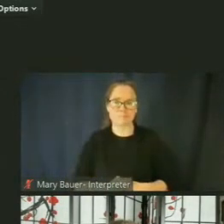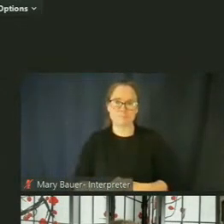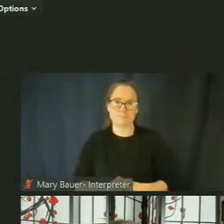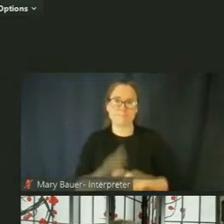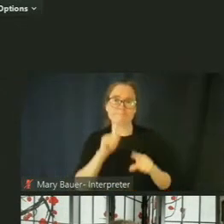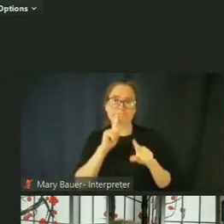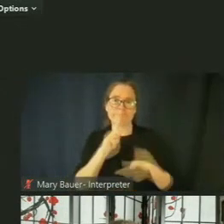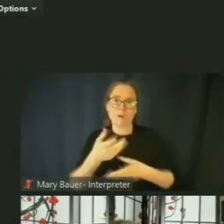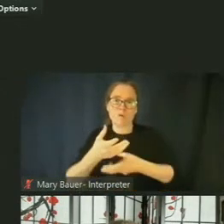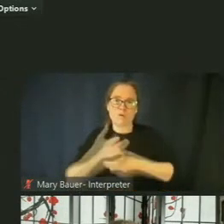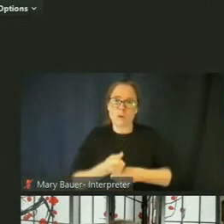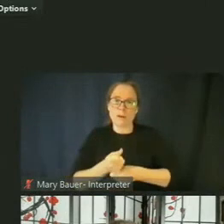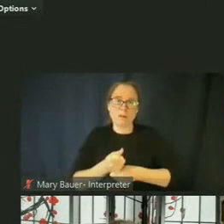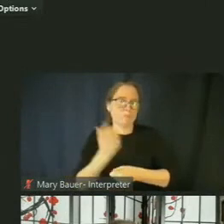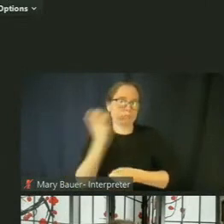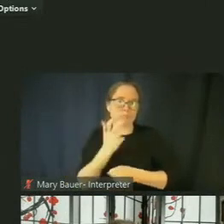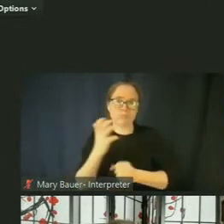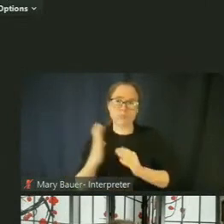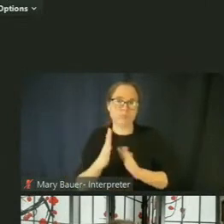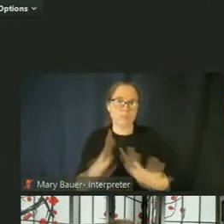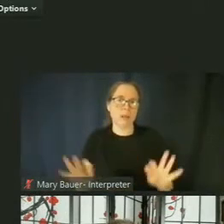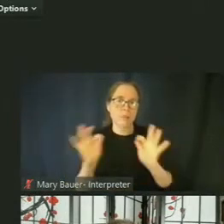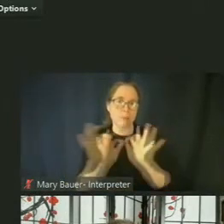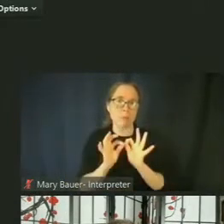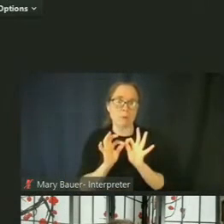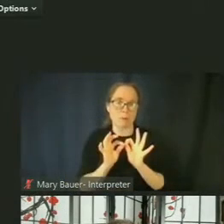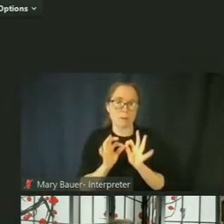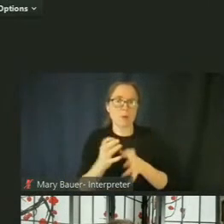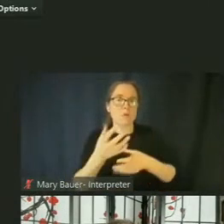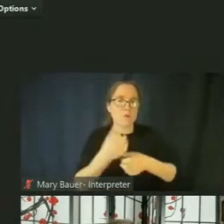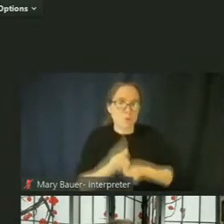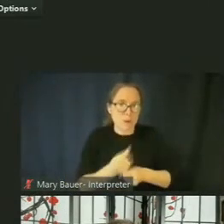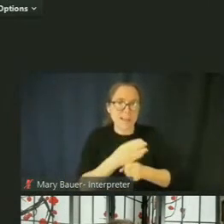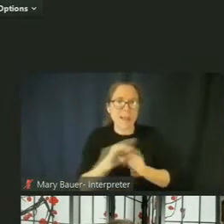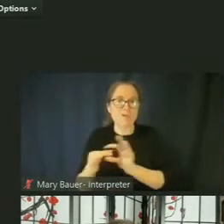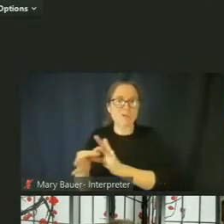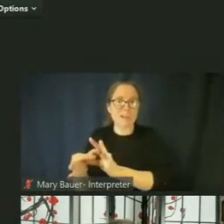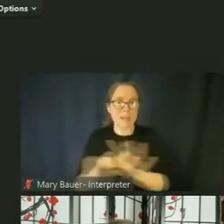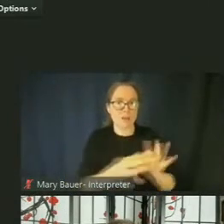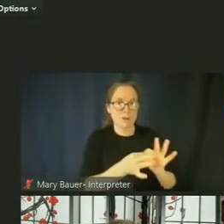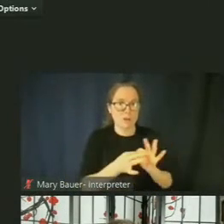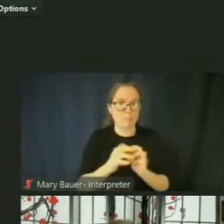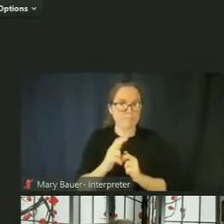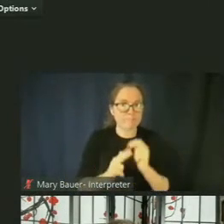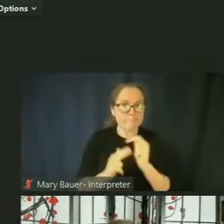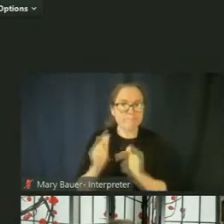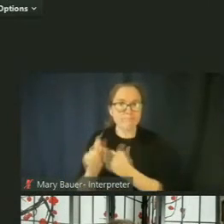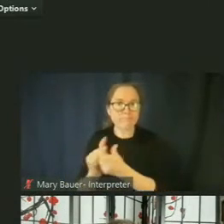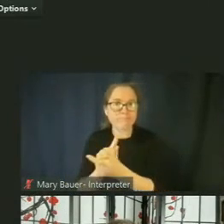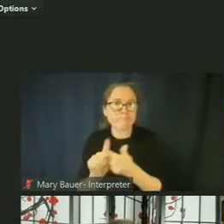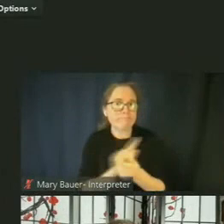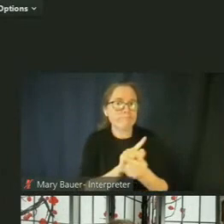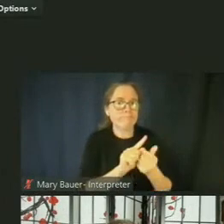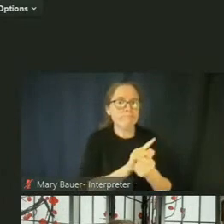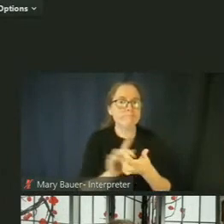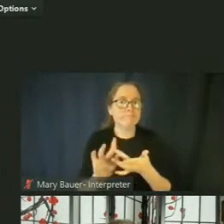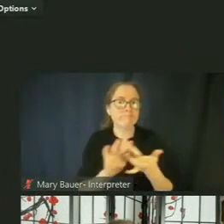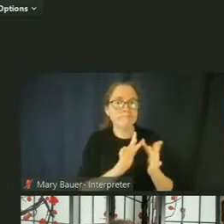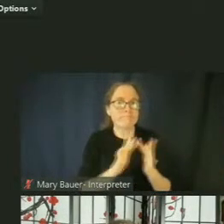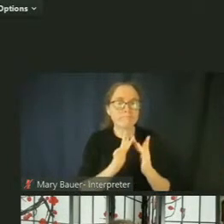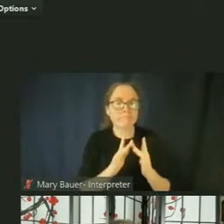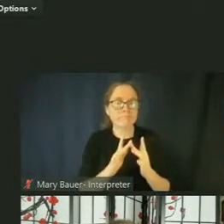central to everything that we do. I think in addition to trust, relationship building is critical. I'll also say